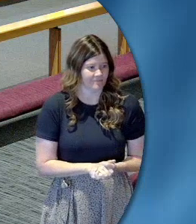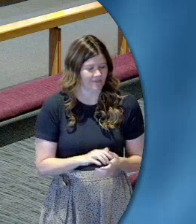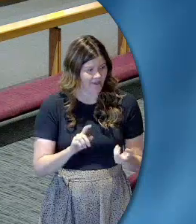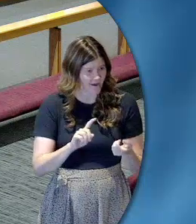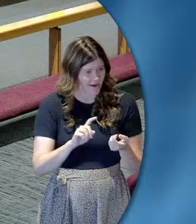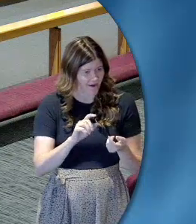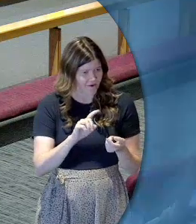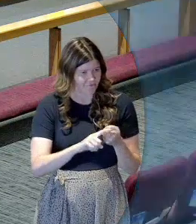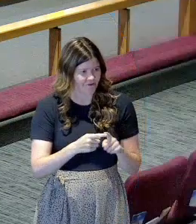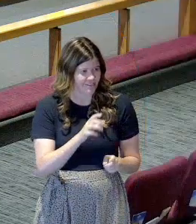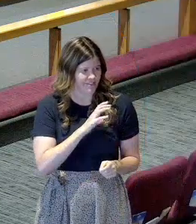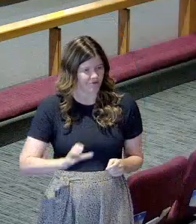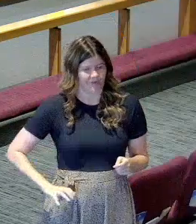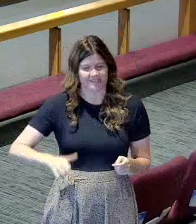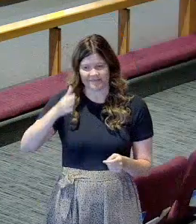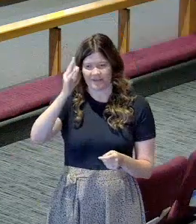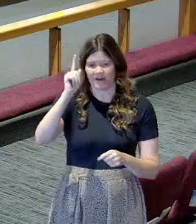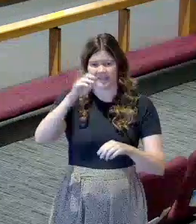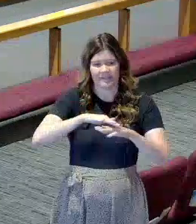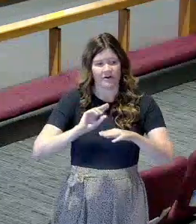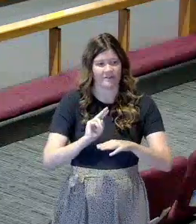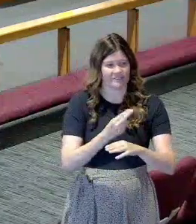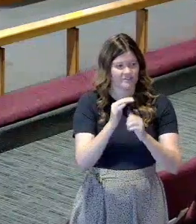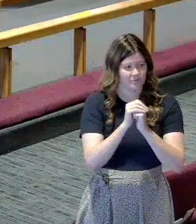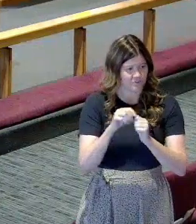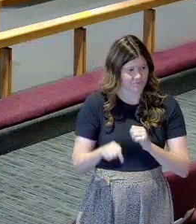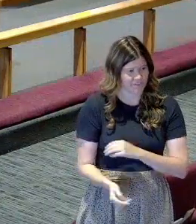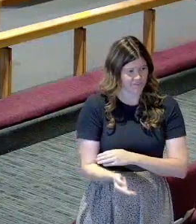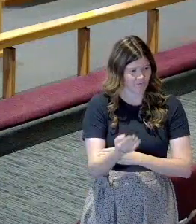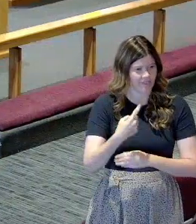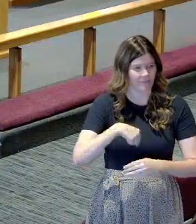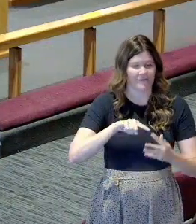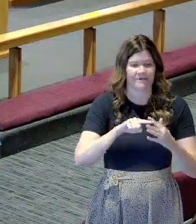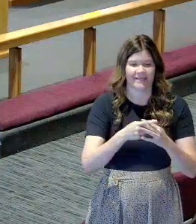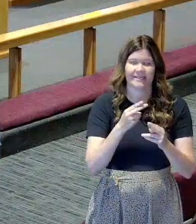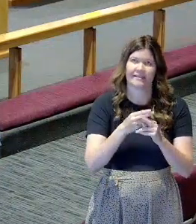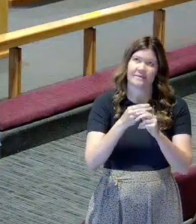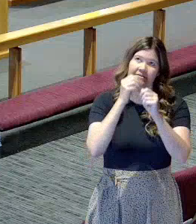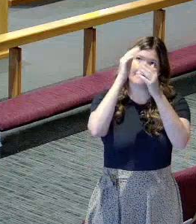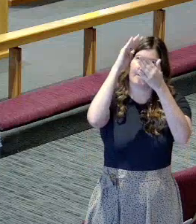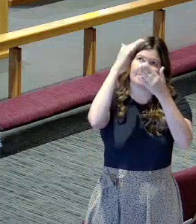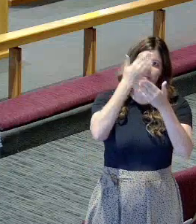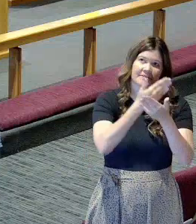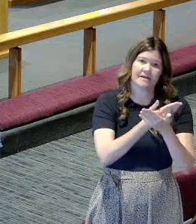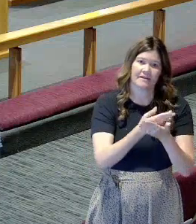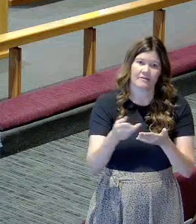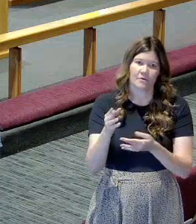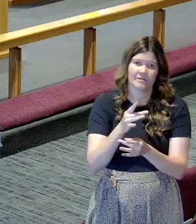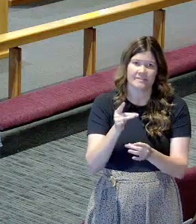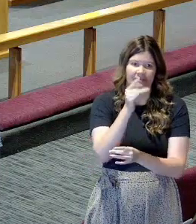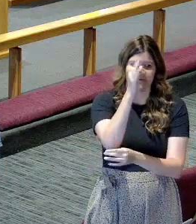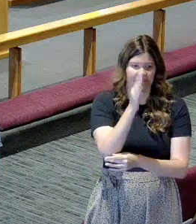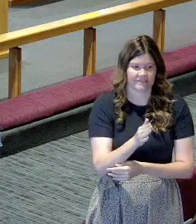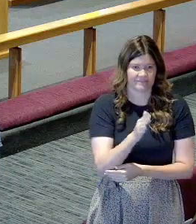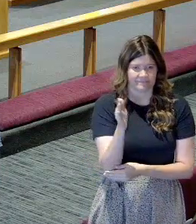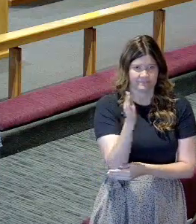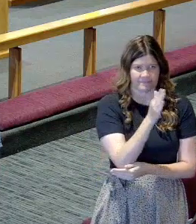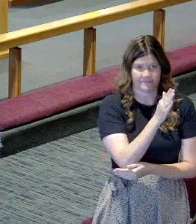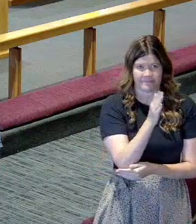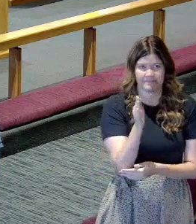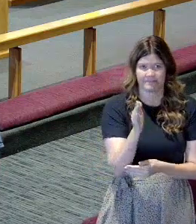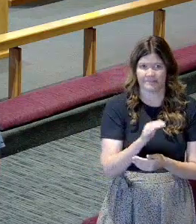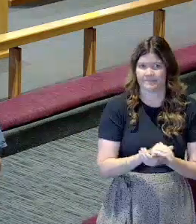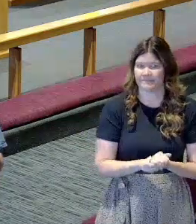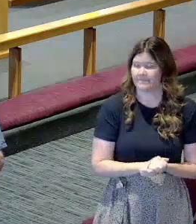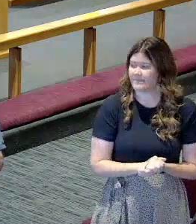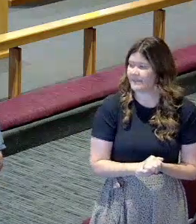Friends in Christ, God has called us to worship this morning, and so we begin in the name of the Father, and the Son, and the Holy Spirit. Amen.